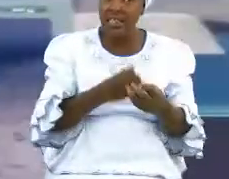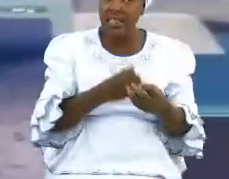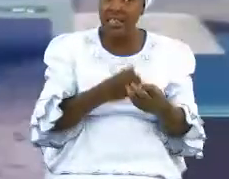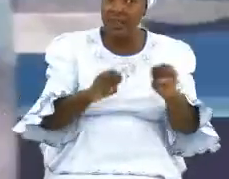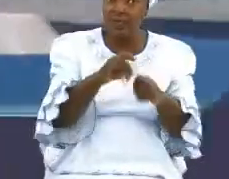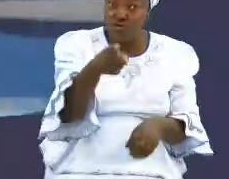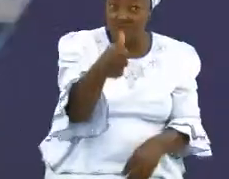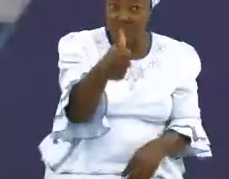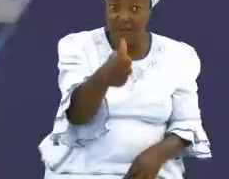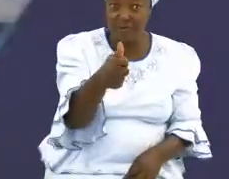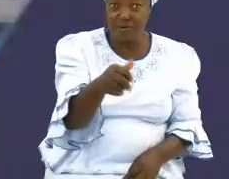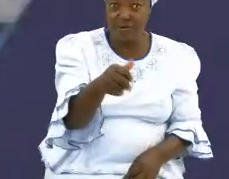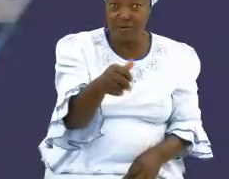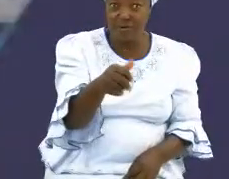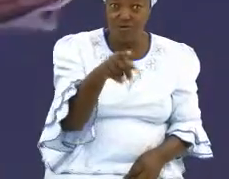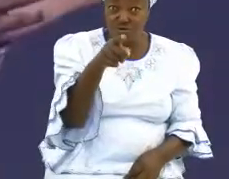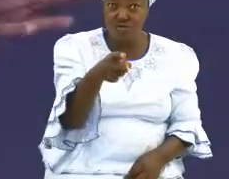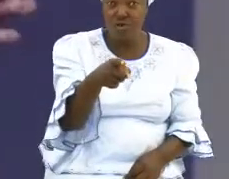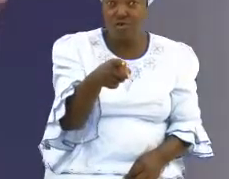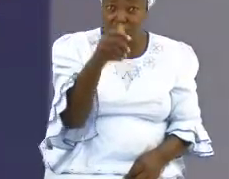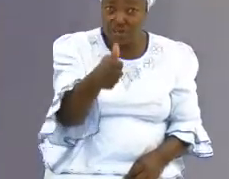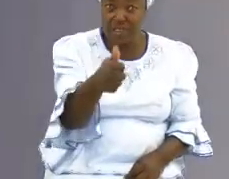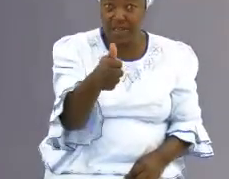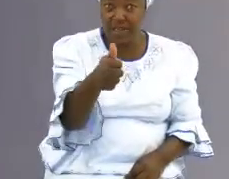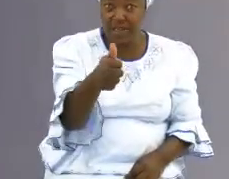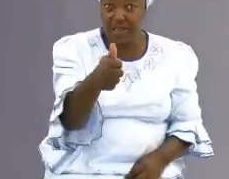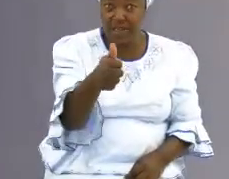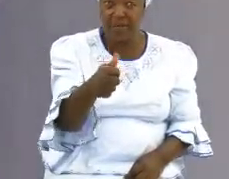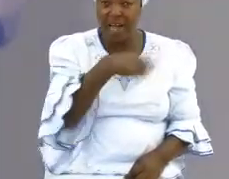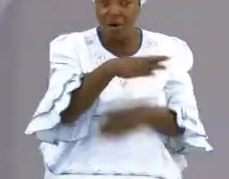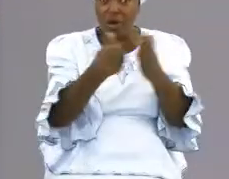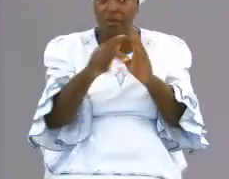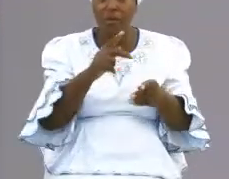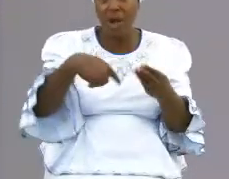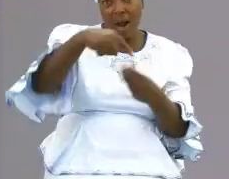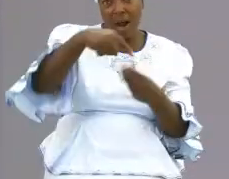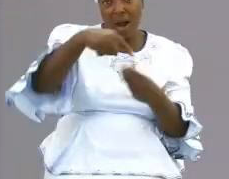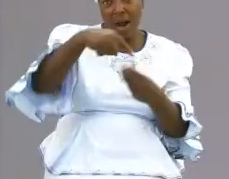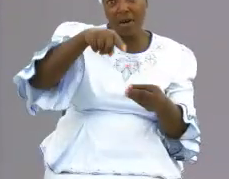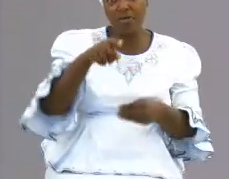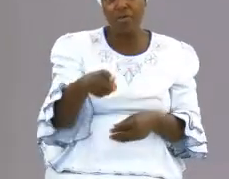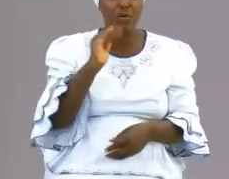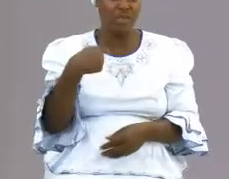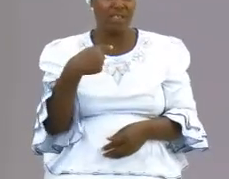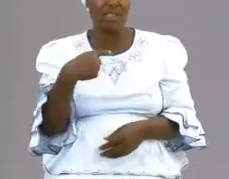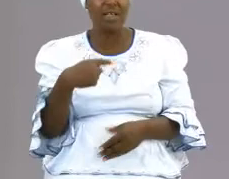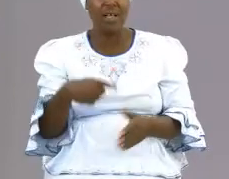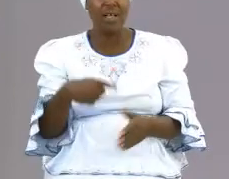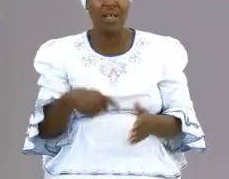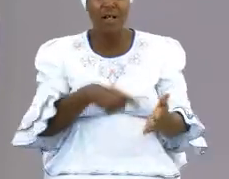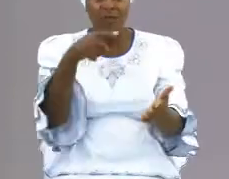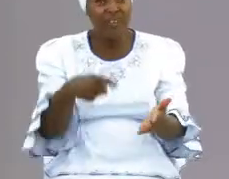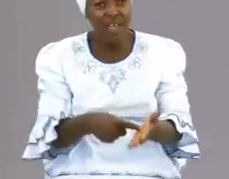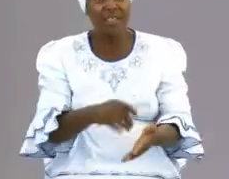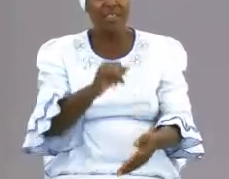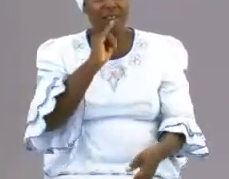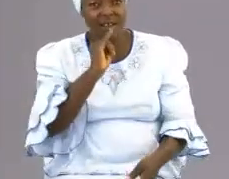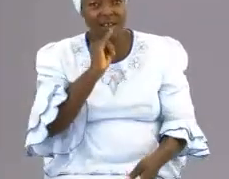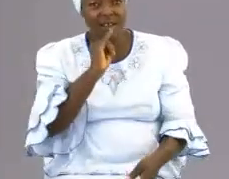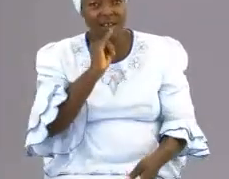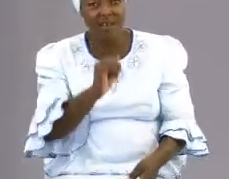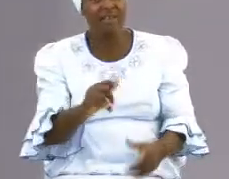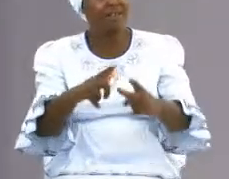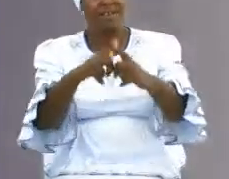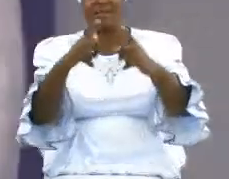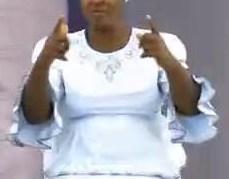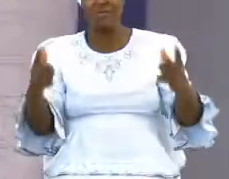yourself and the people around you will say, this is marvelous.